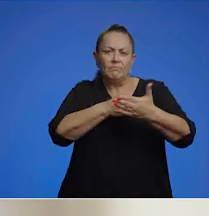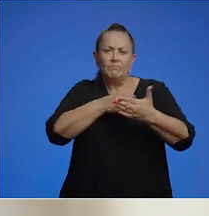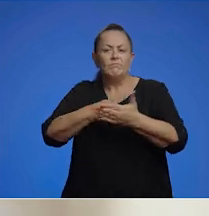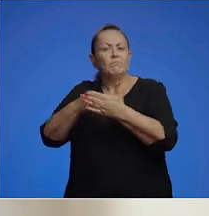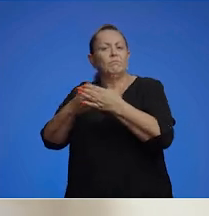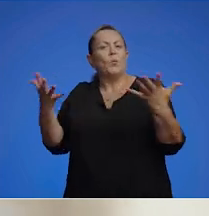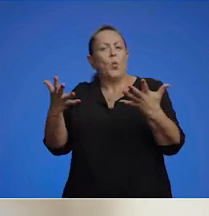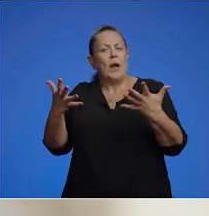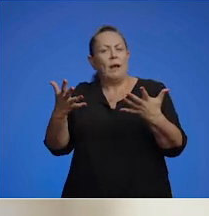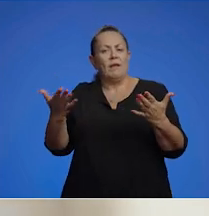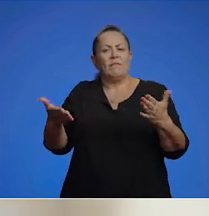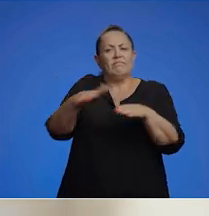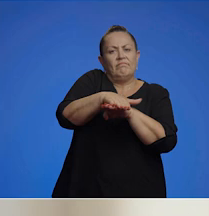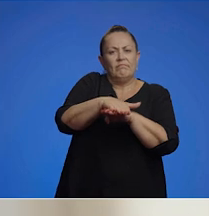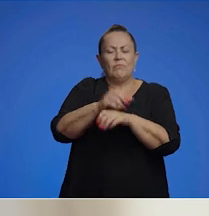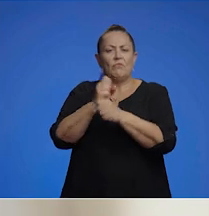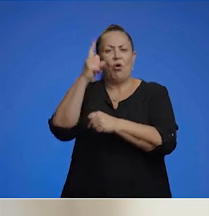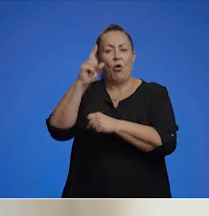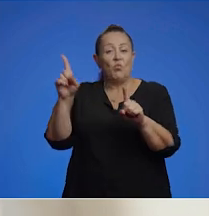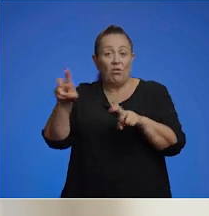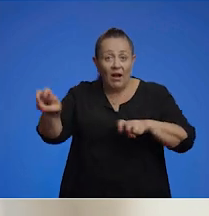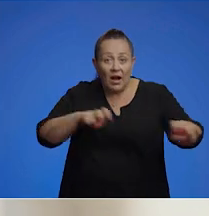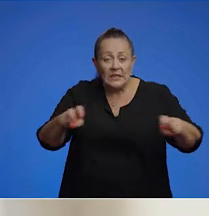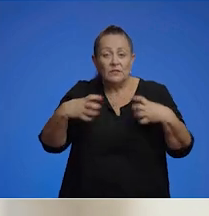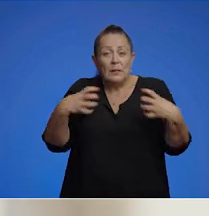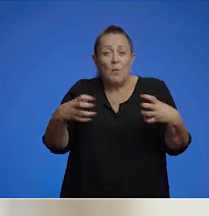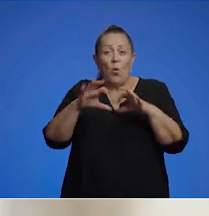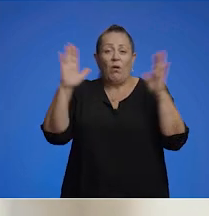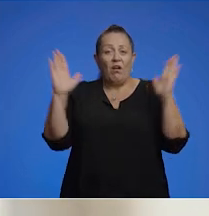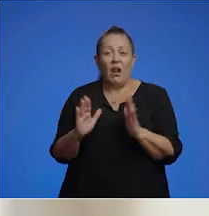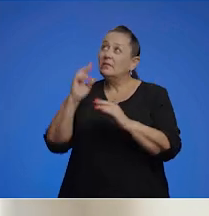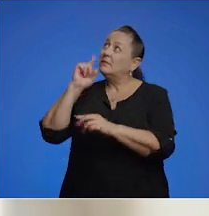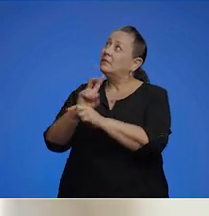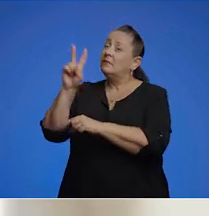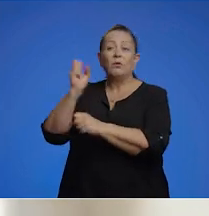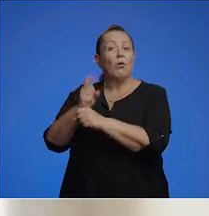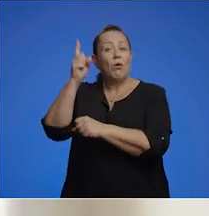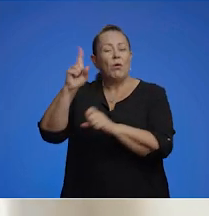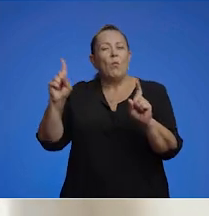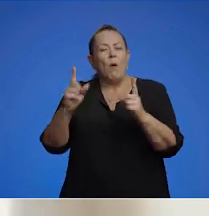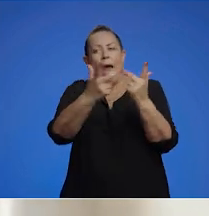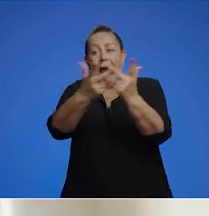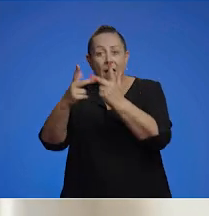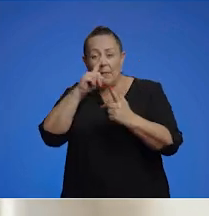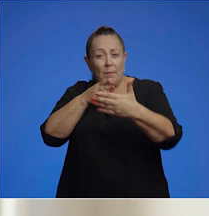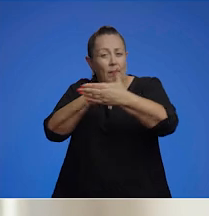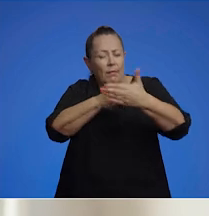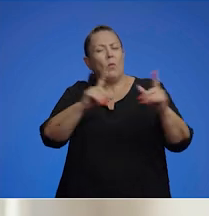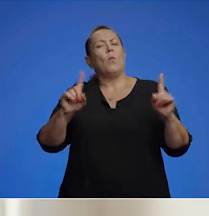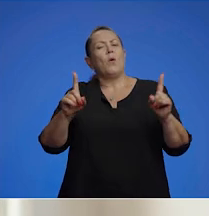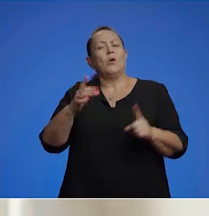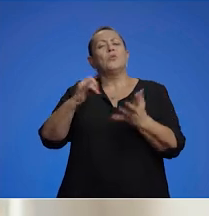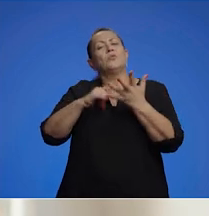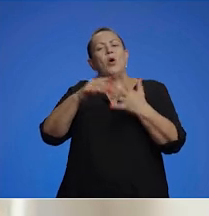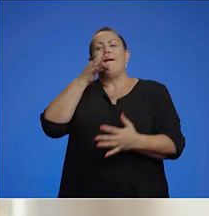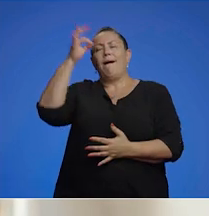am I putting things in front of God? It might be activities, it might be material goods, it might even be other people. And so we